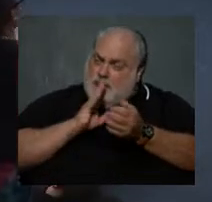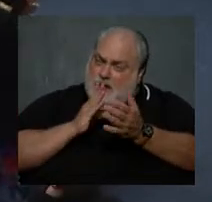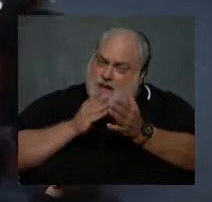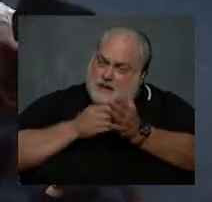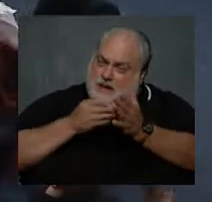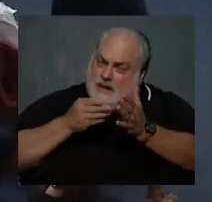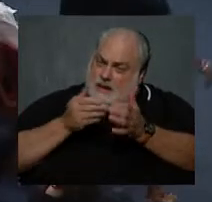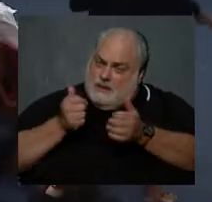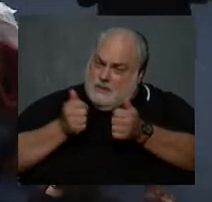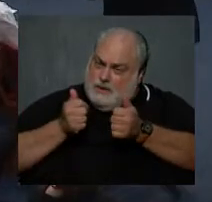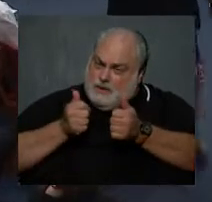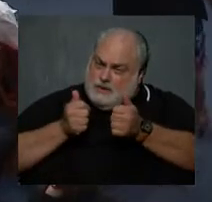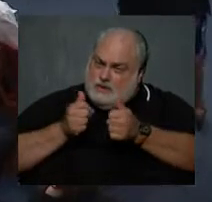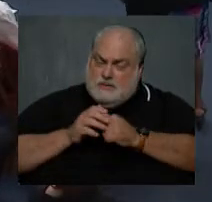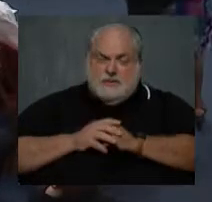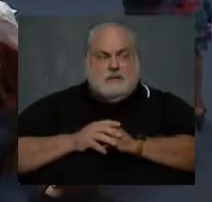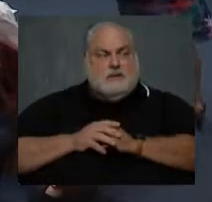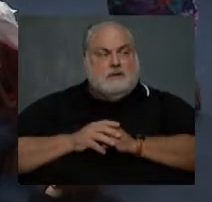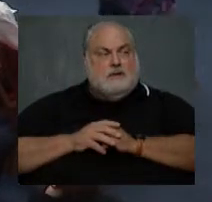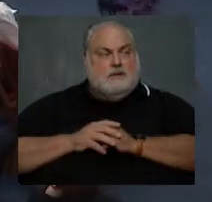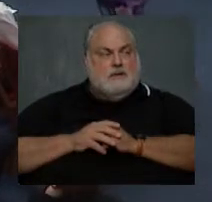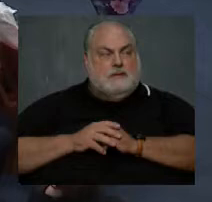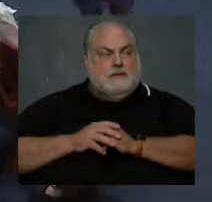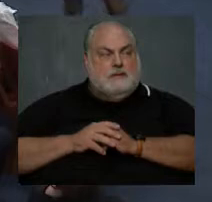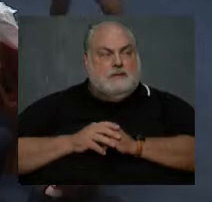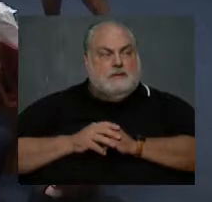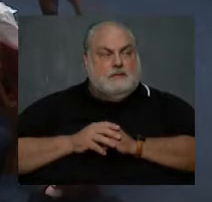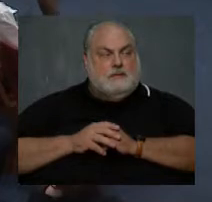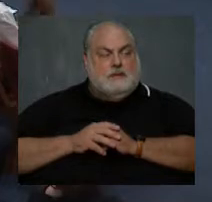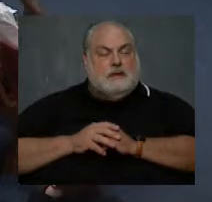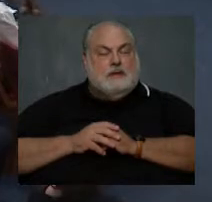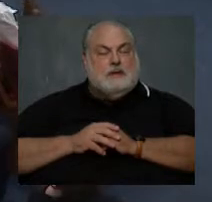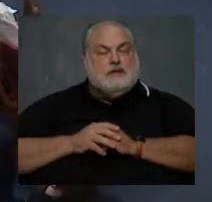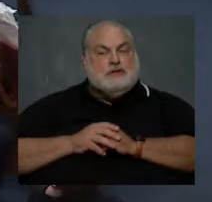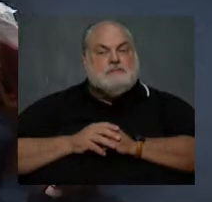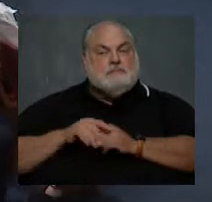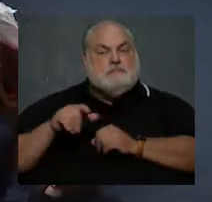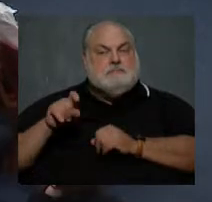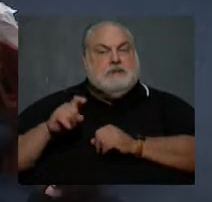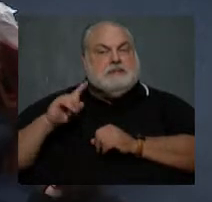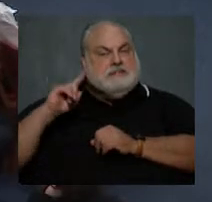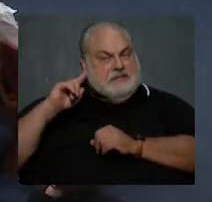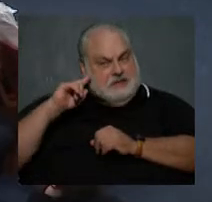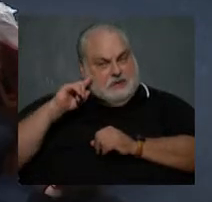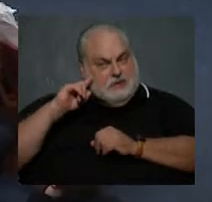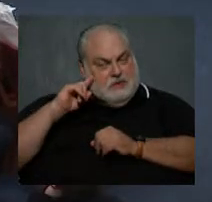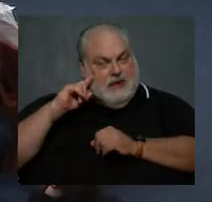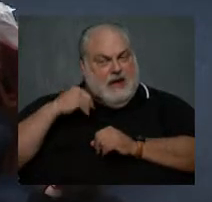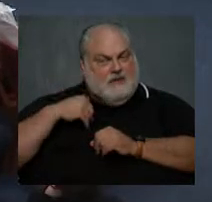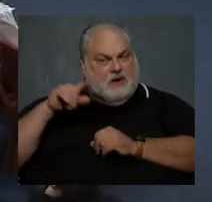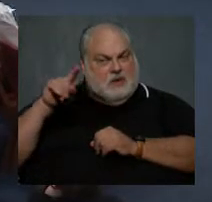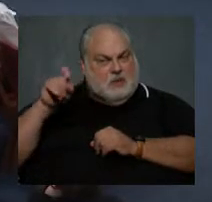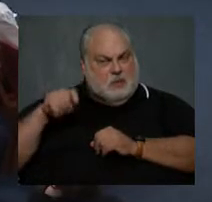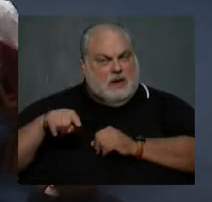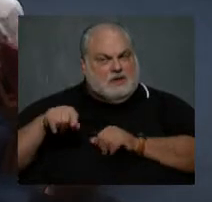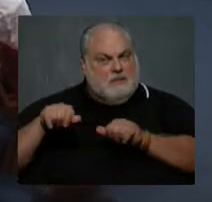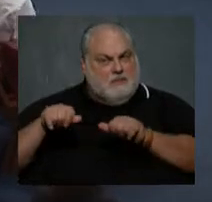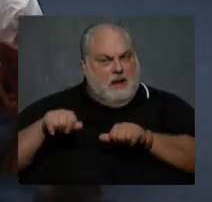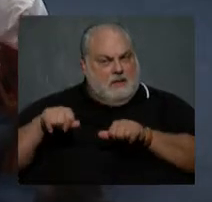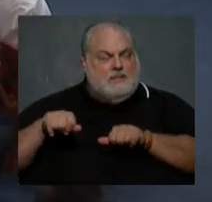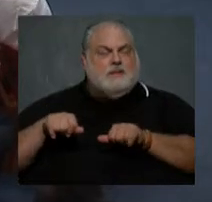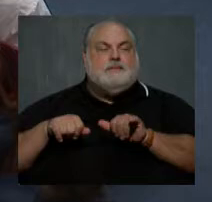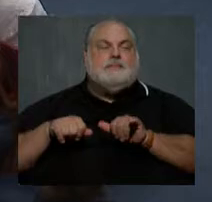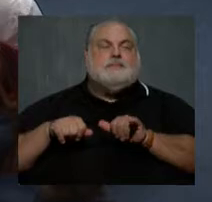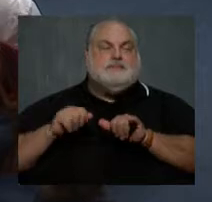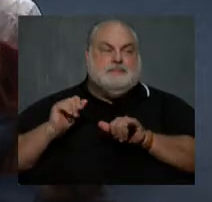application? I have to hear the application. Okay. So you have a question, or may have a question.